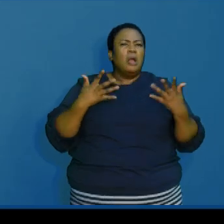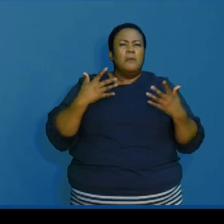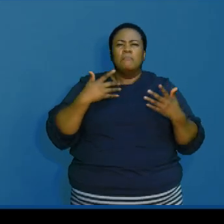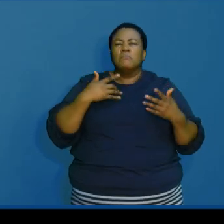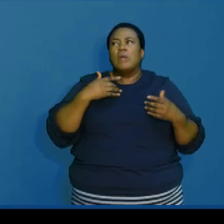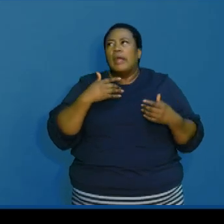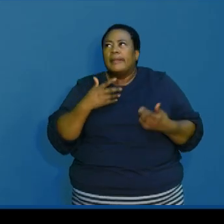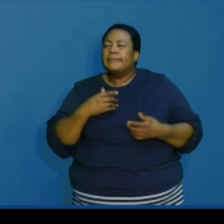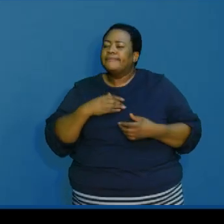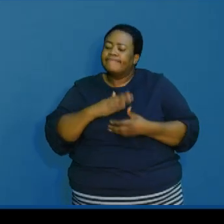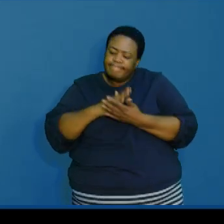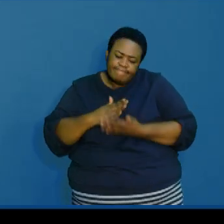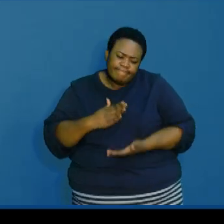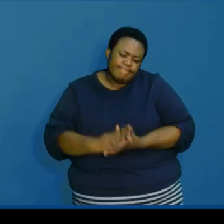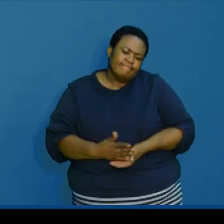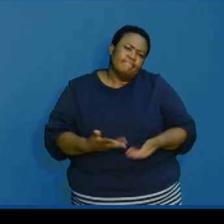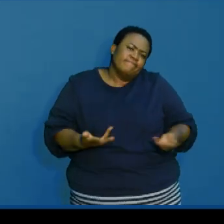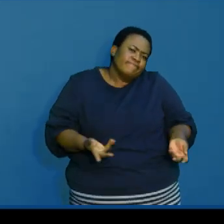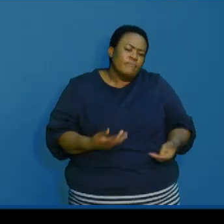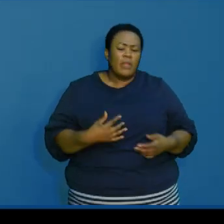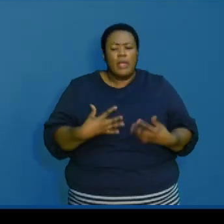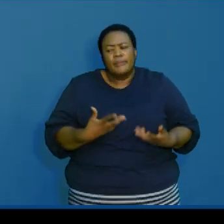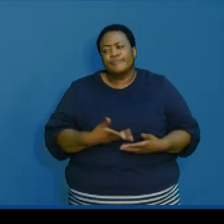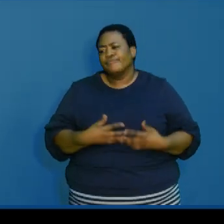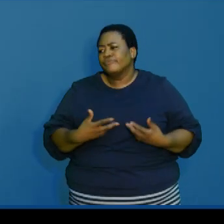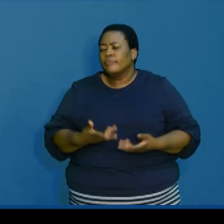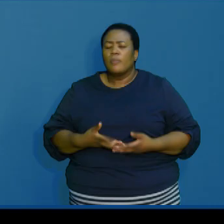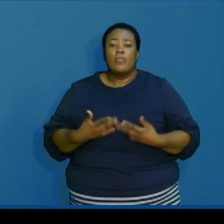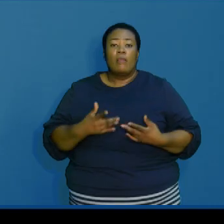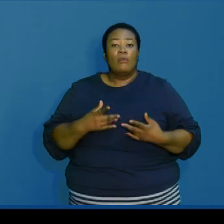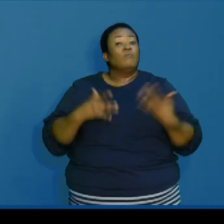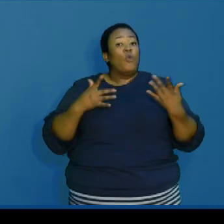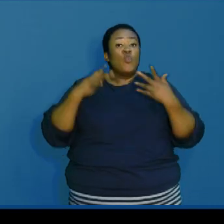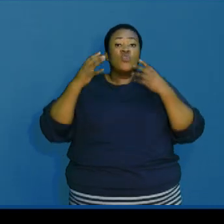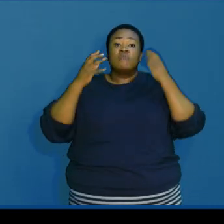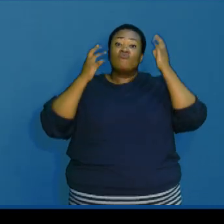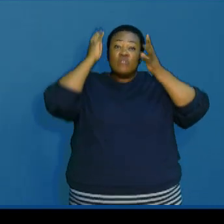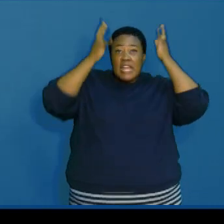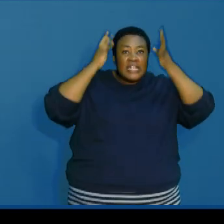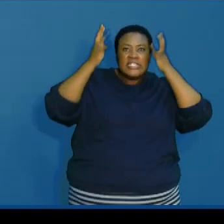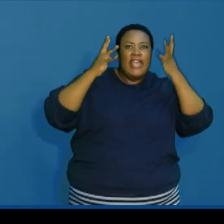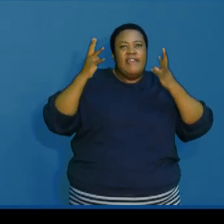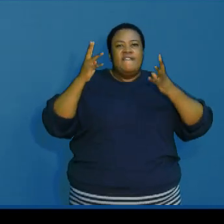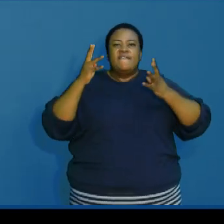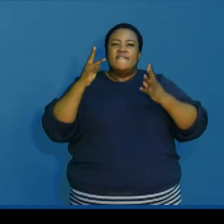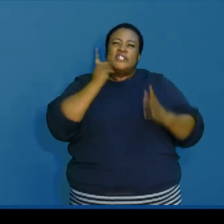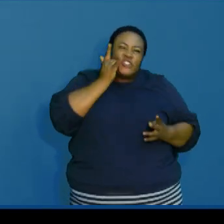unsure, uneasy, courageous, creative, timid, meek, shy,